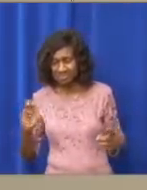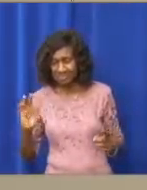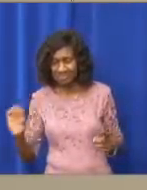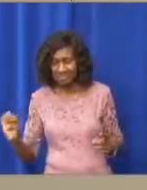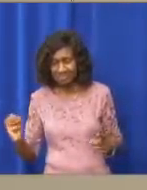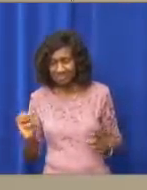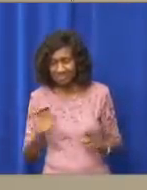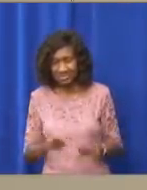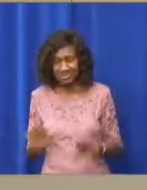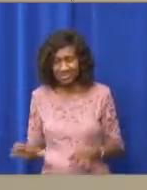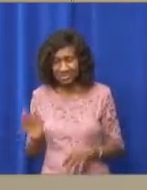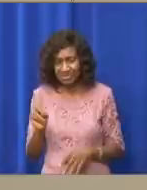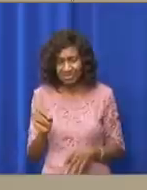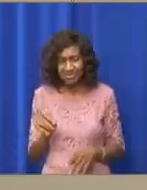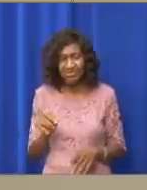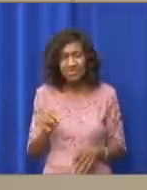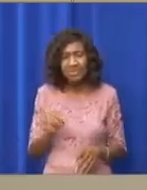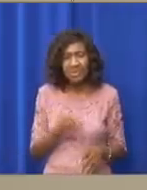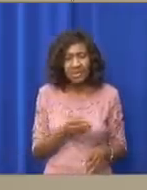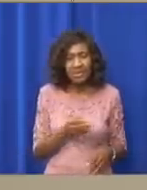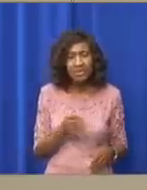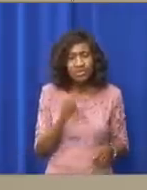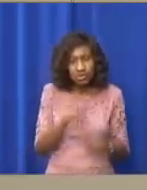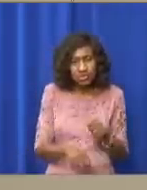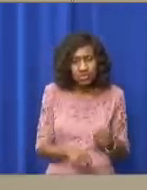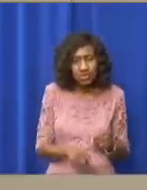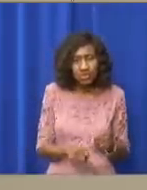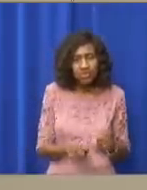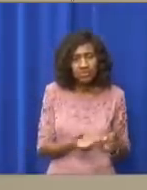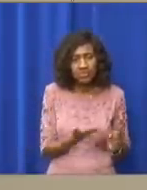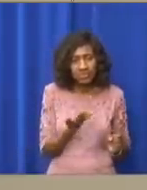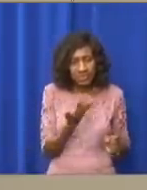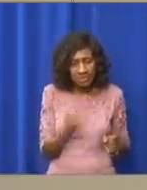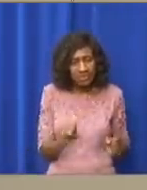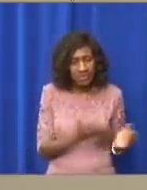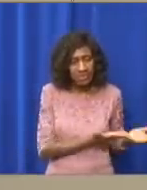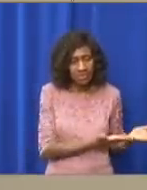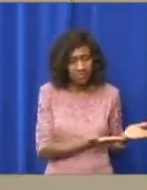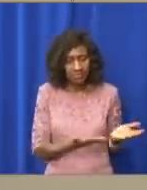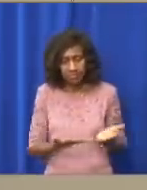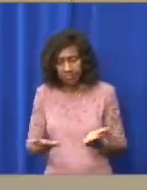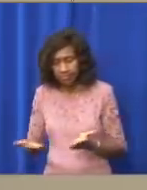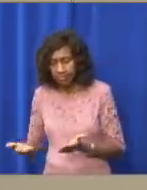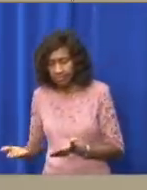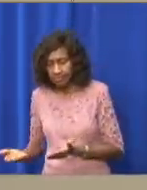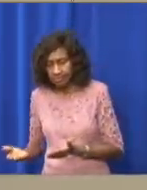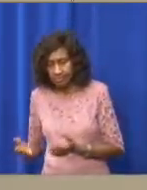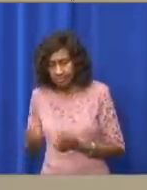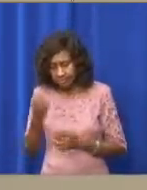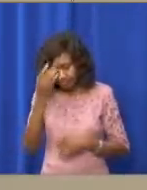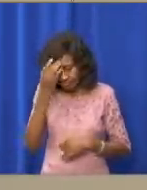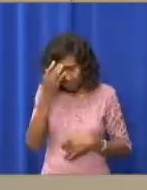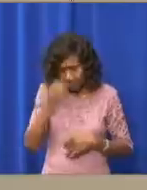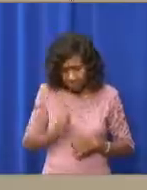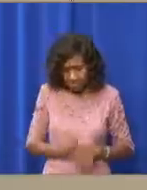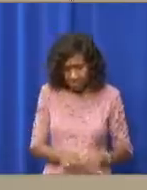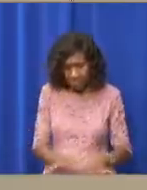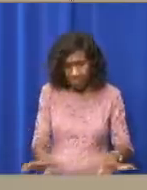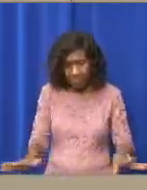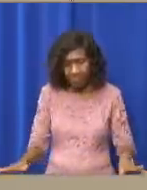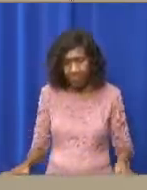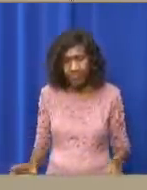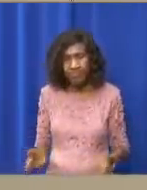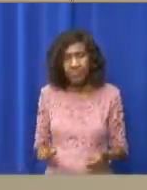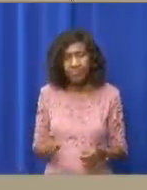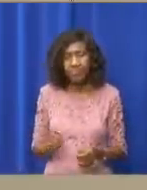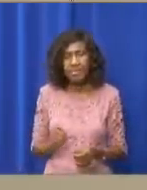the disease very, very effectively. And hence the need to keep